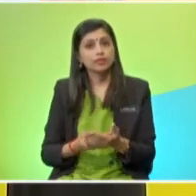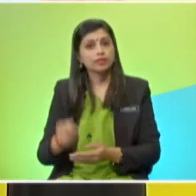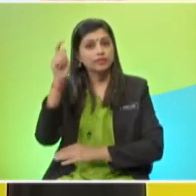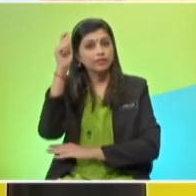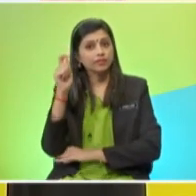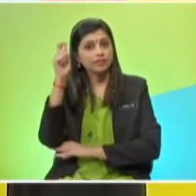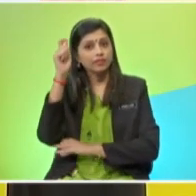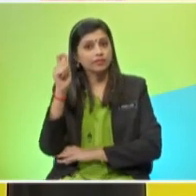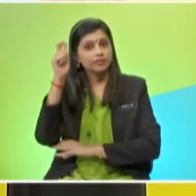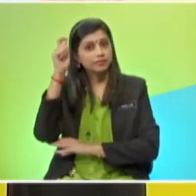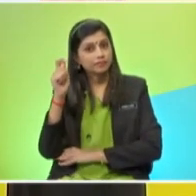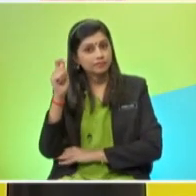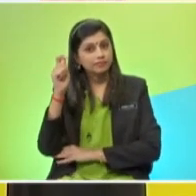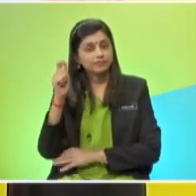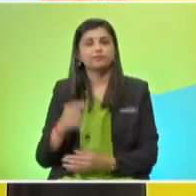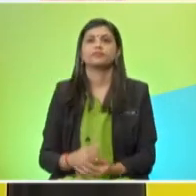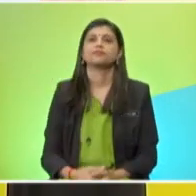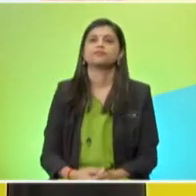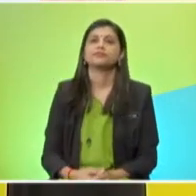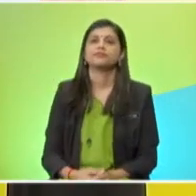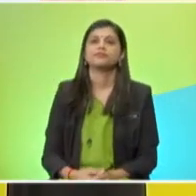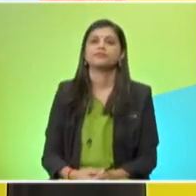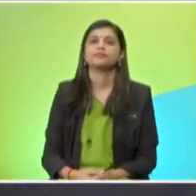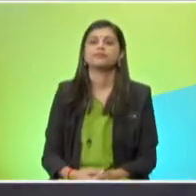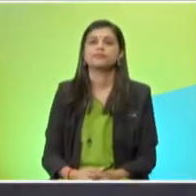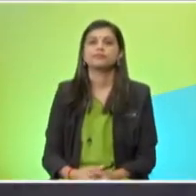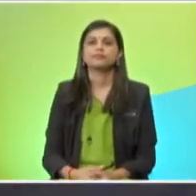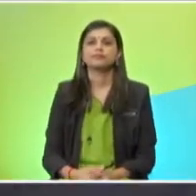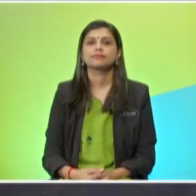this, bathroom is the place. Yes.